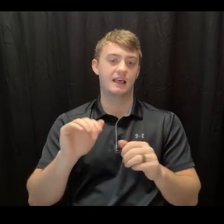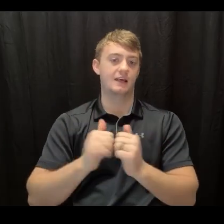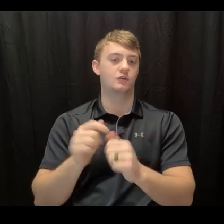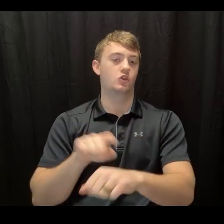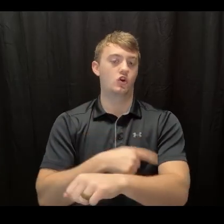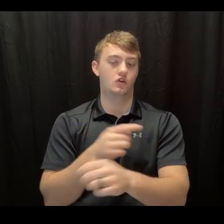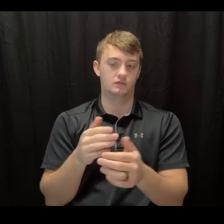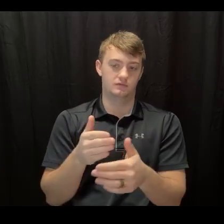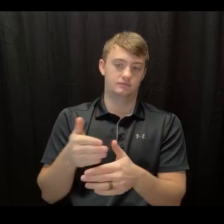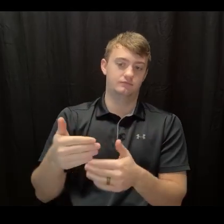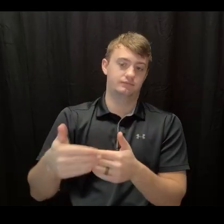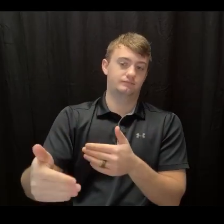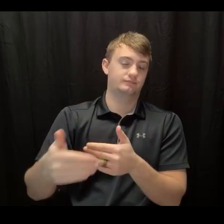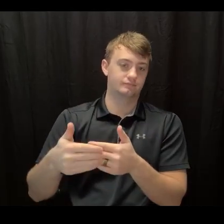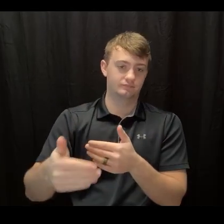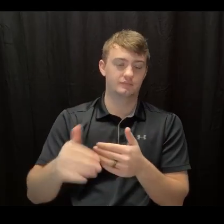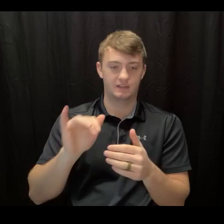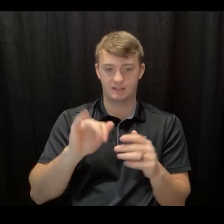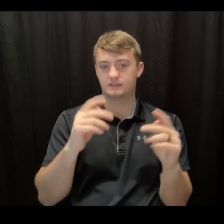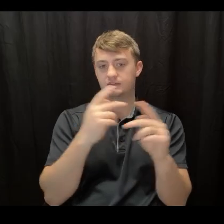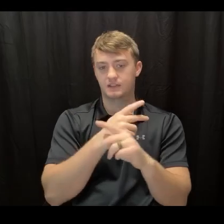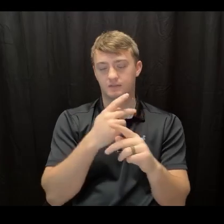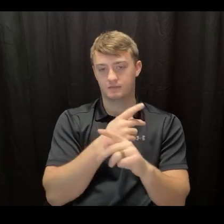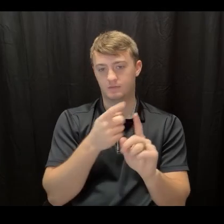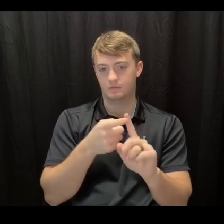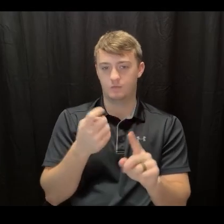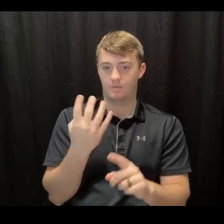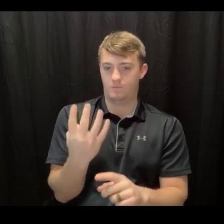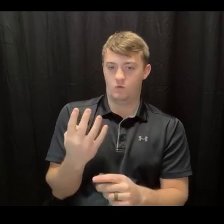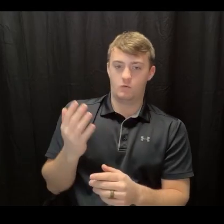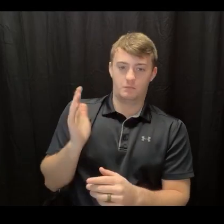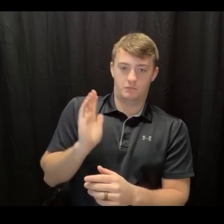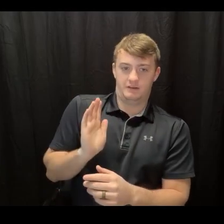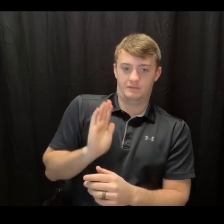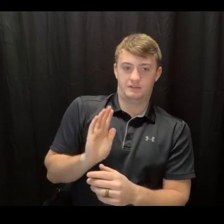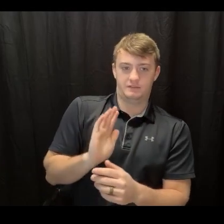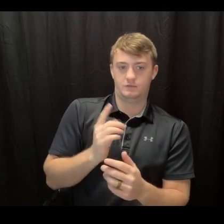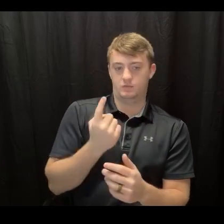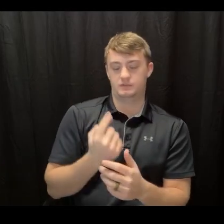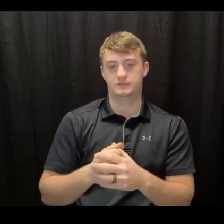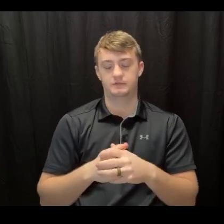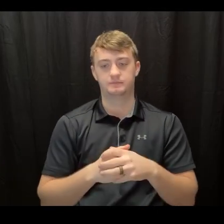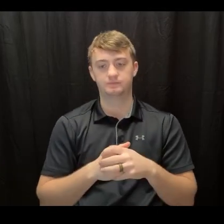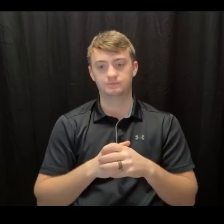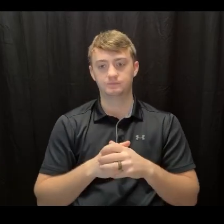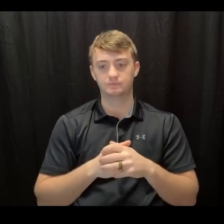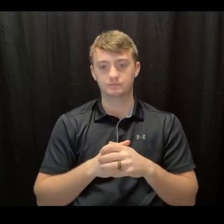length, which is calculated based on the 4 previous bullets.